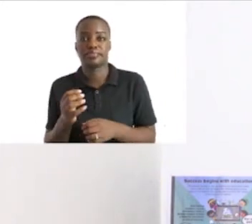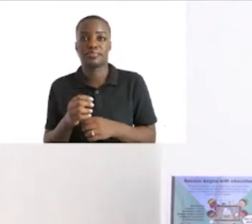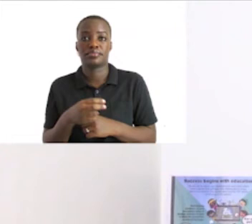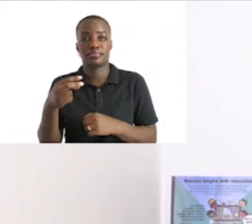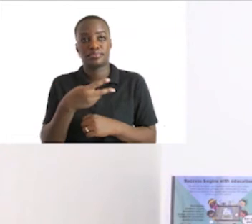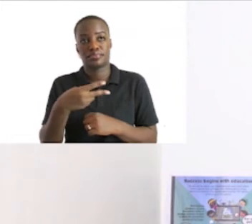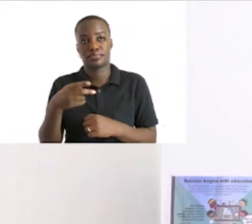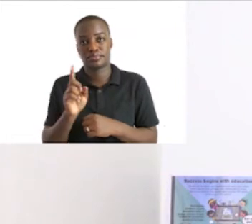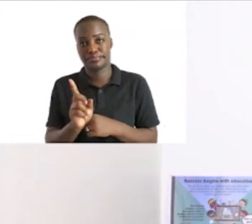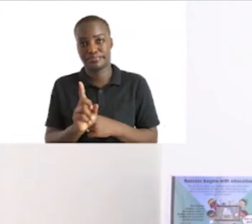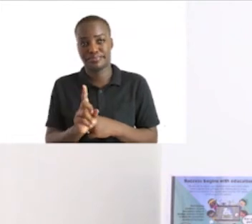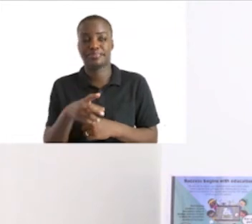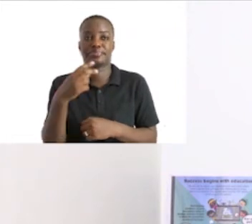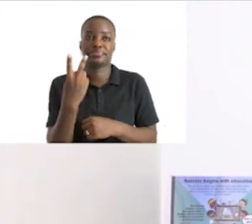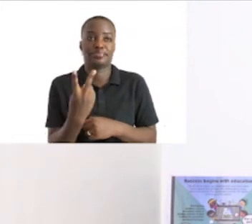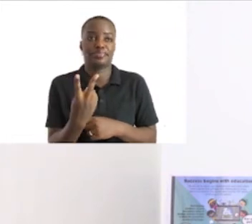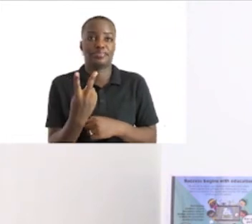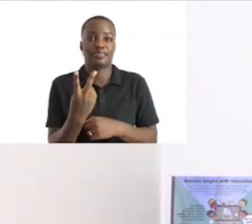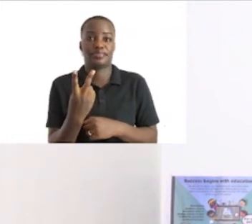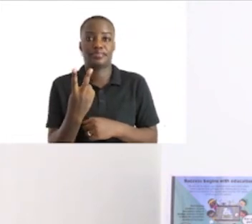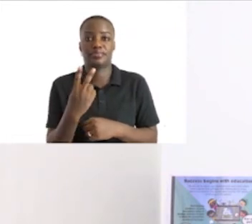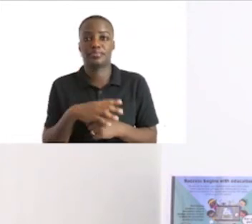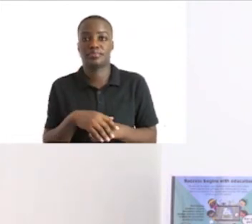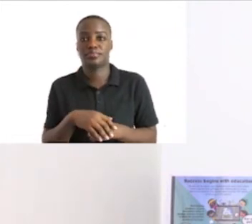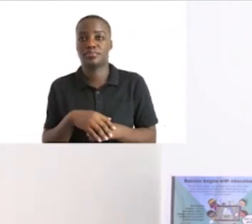is 2.